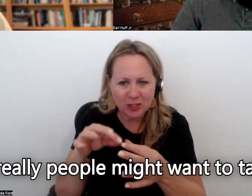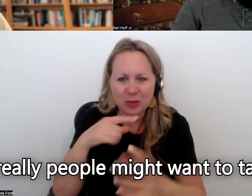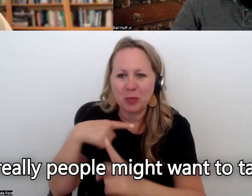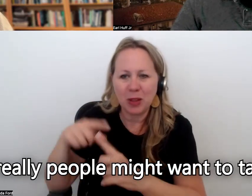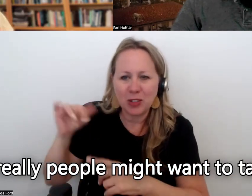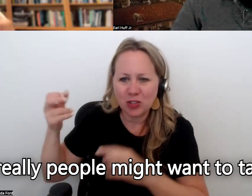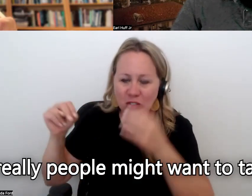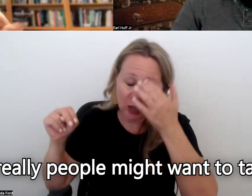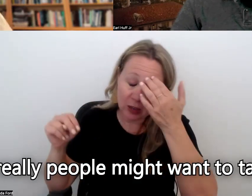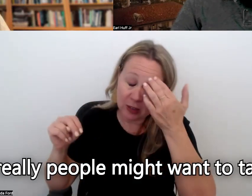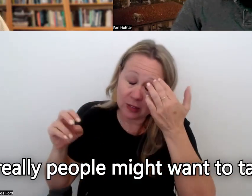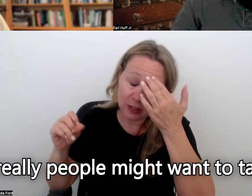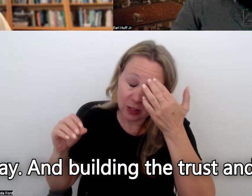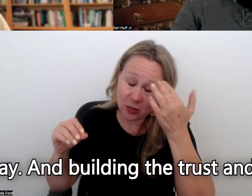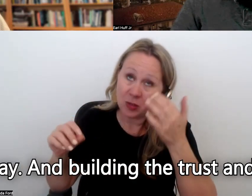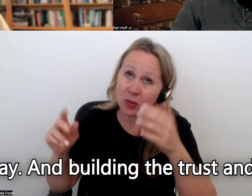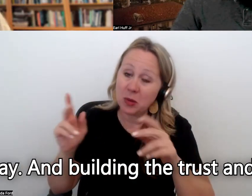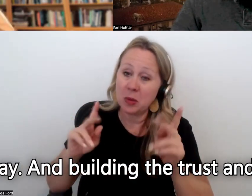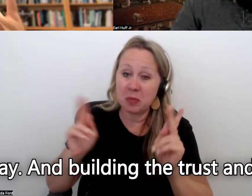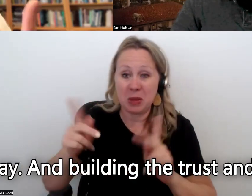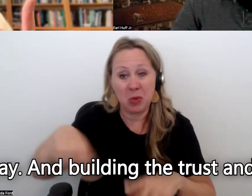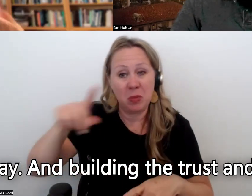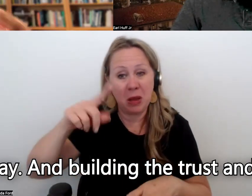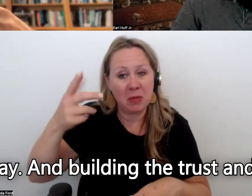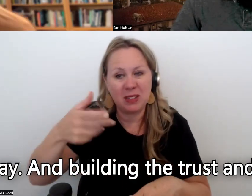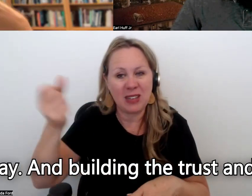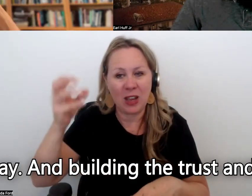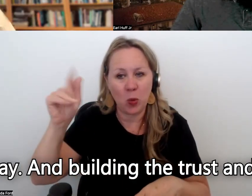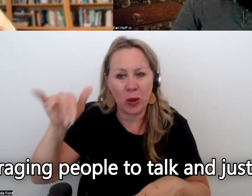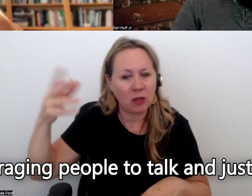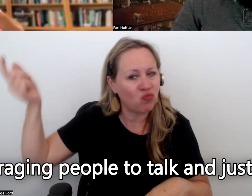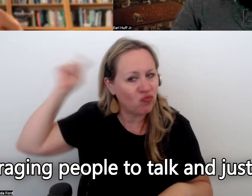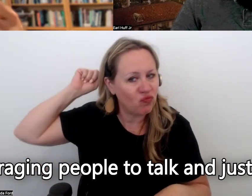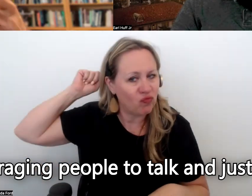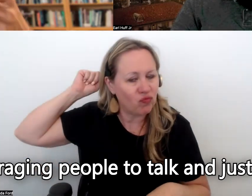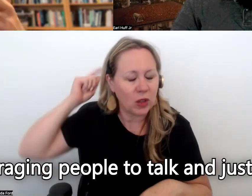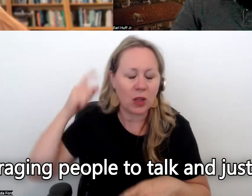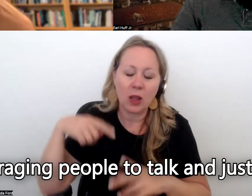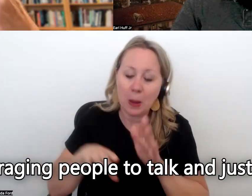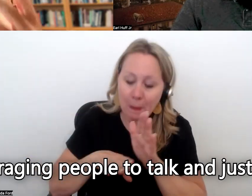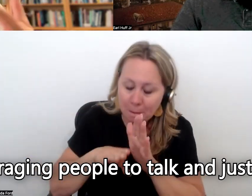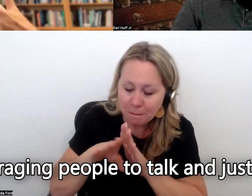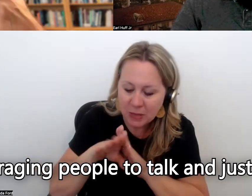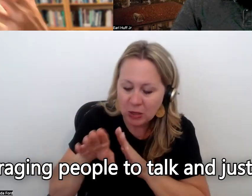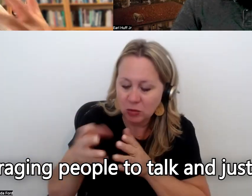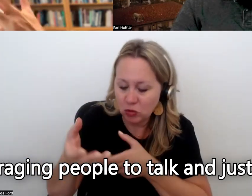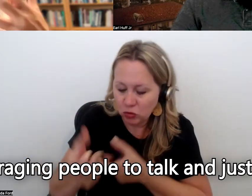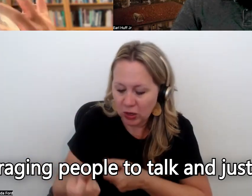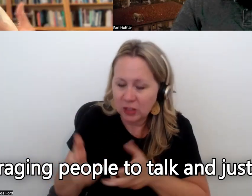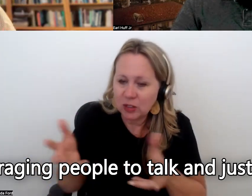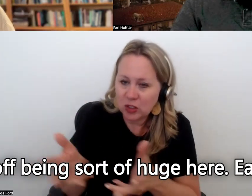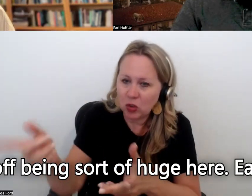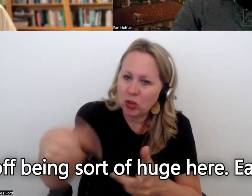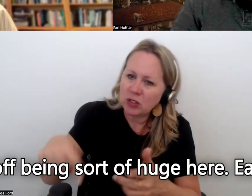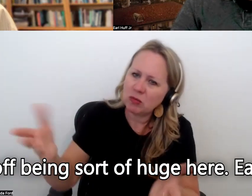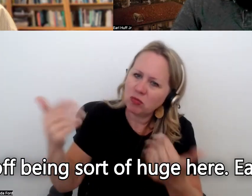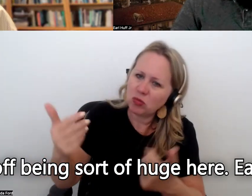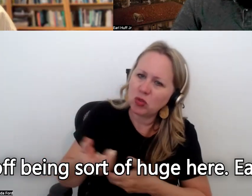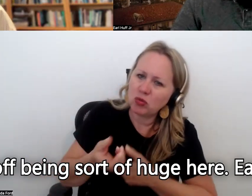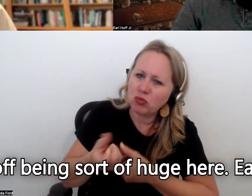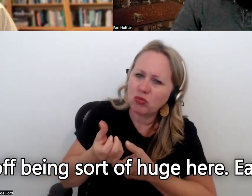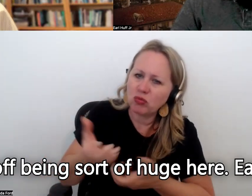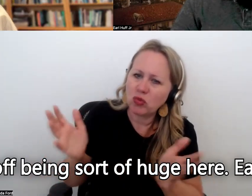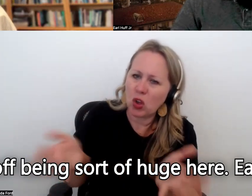is something that really people might want to take away, and building the trust and encouraging people to talk, and just the payoff being